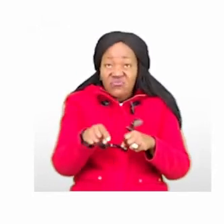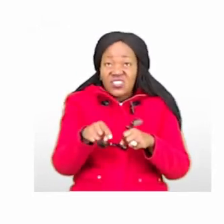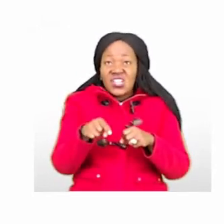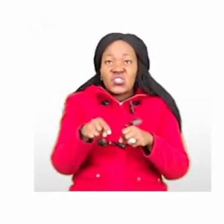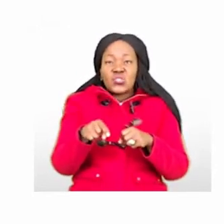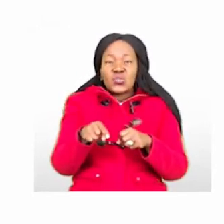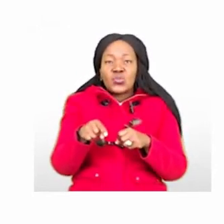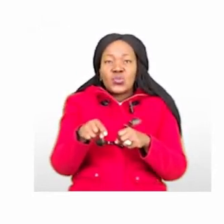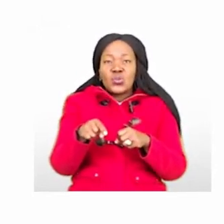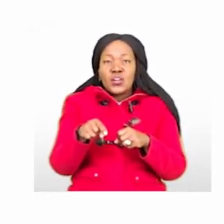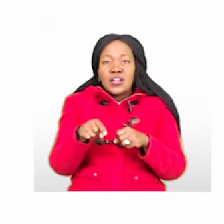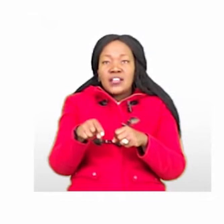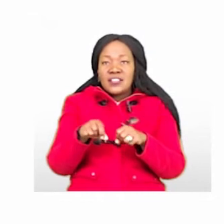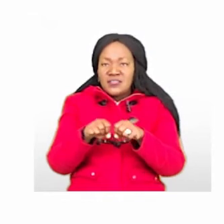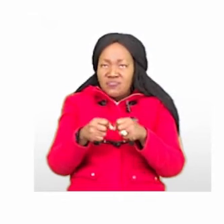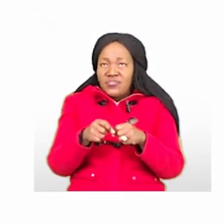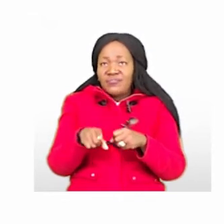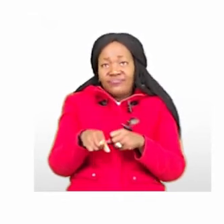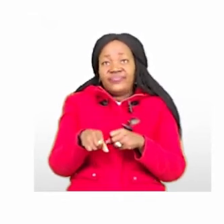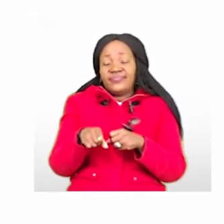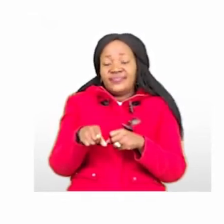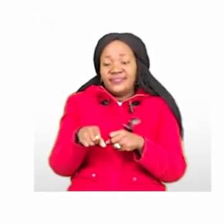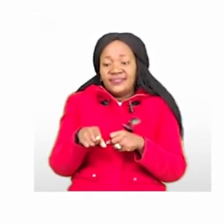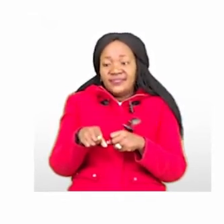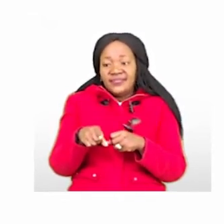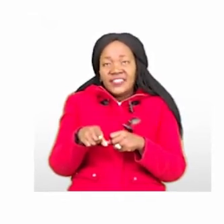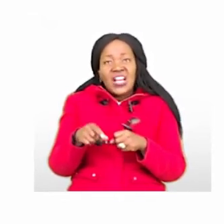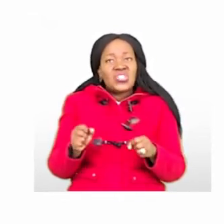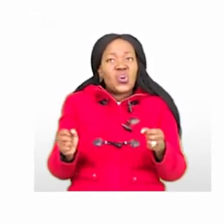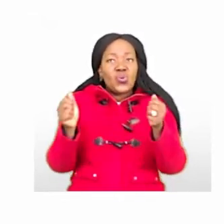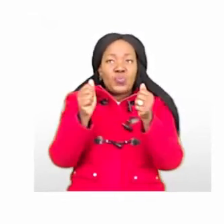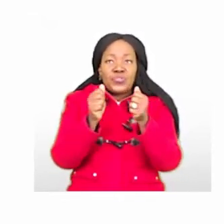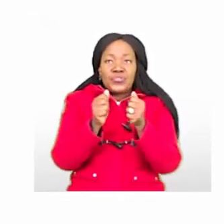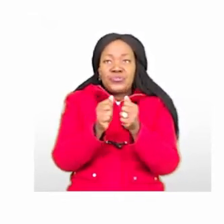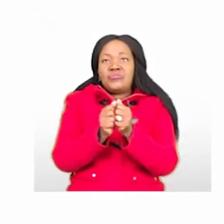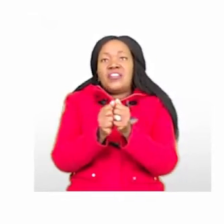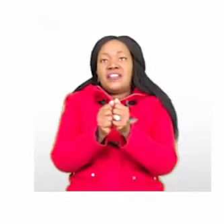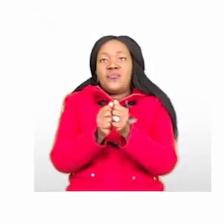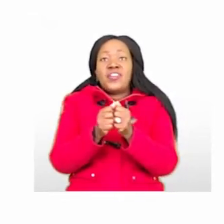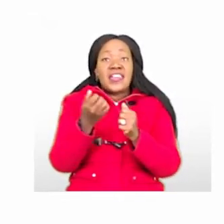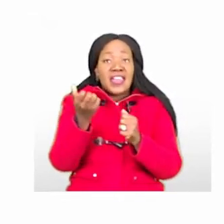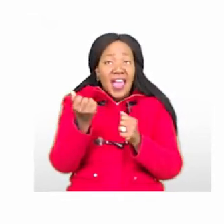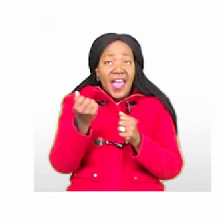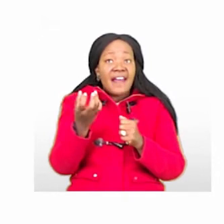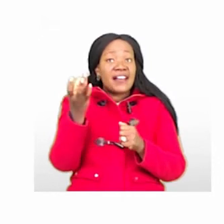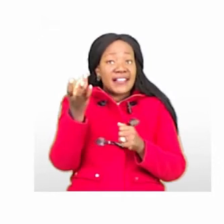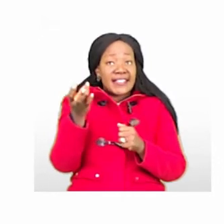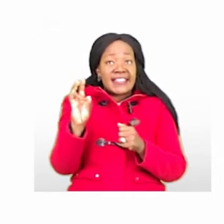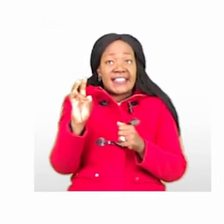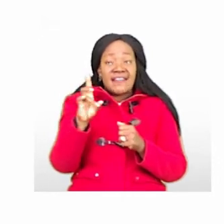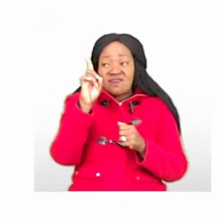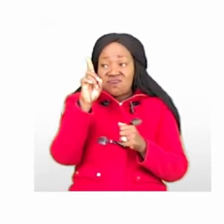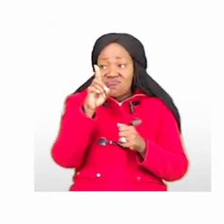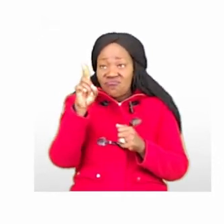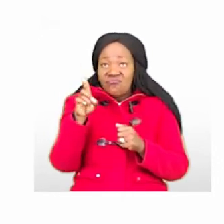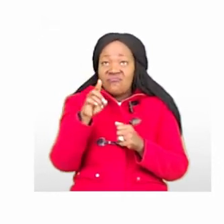ground because it is broken. So, altogether, we have 7 blades.